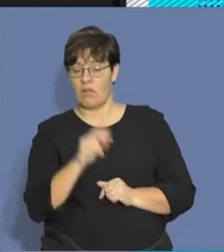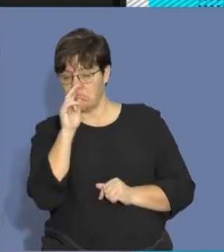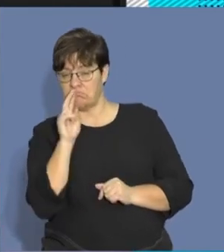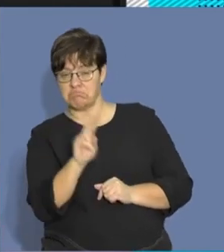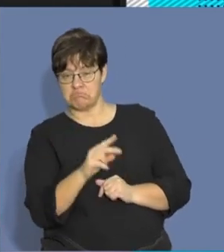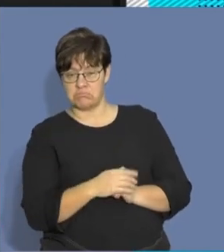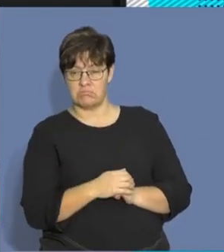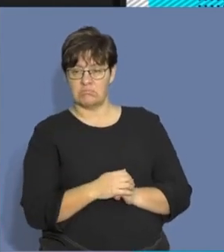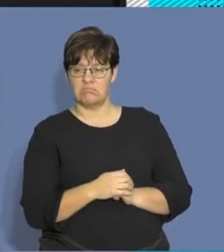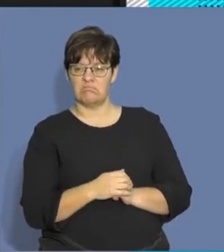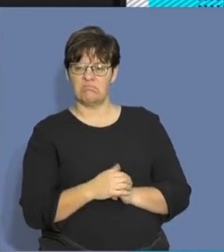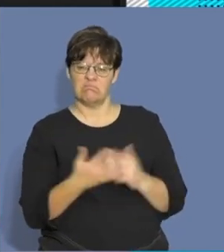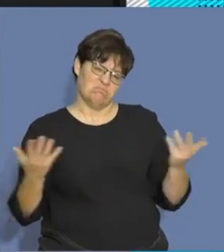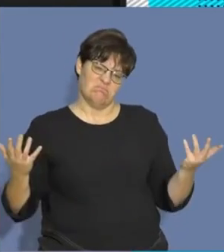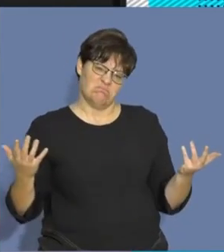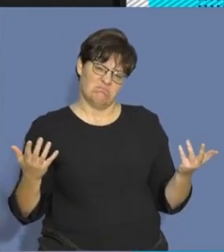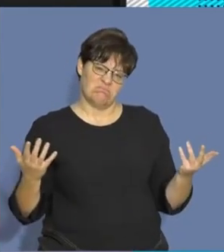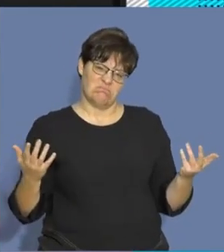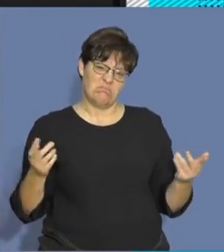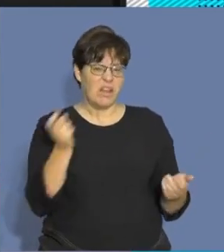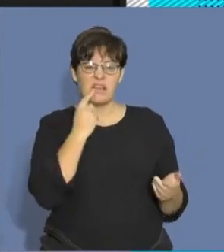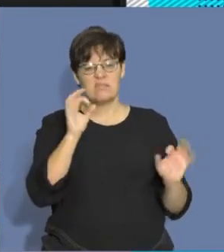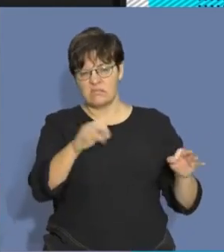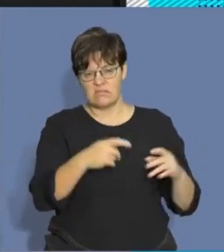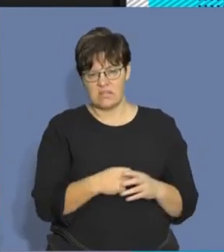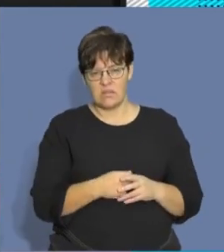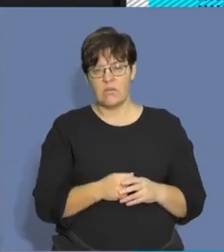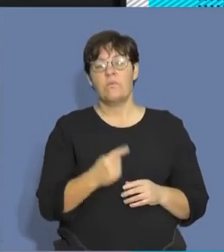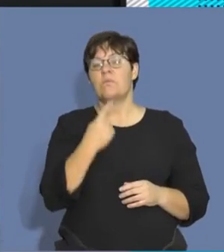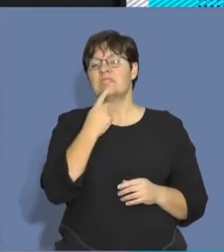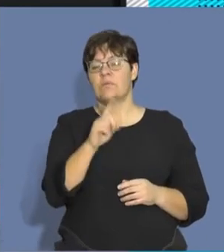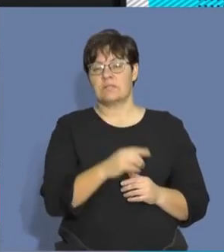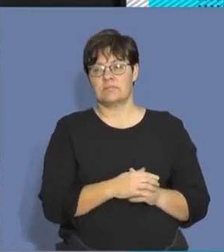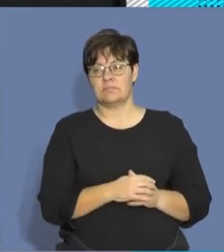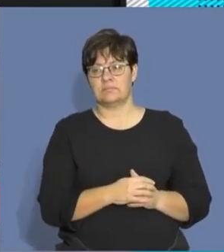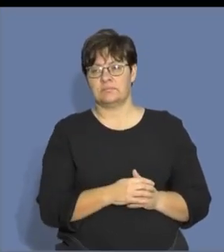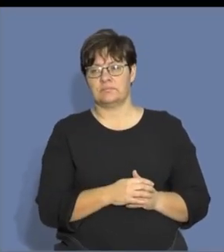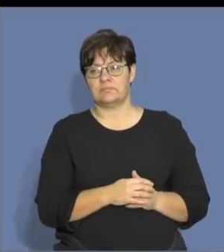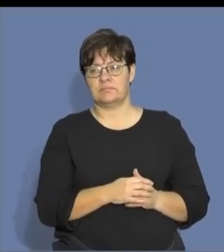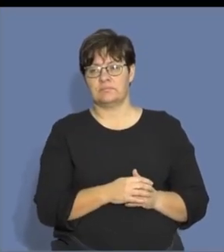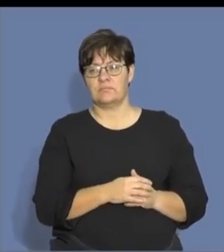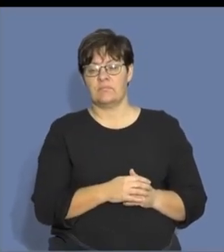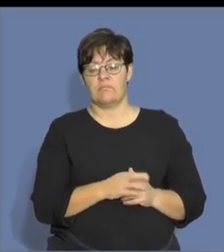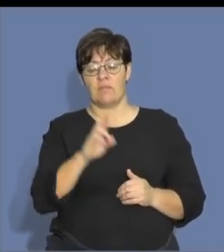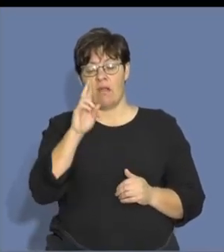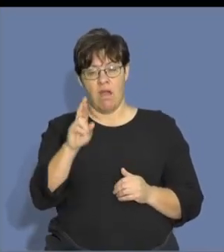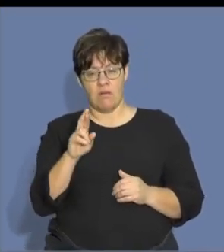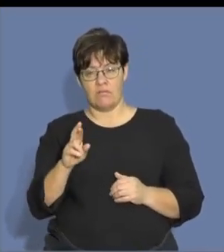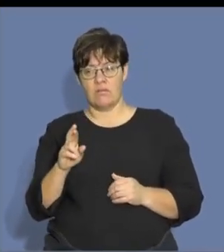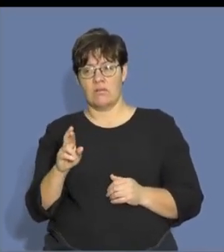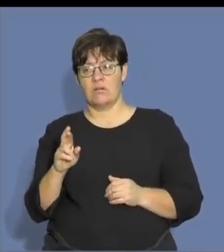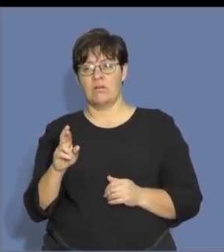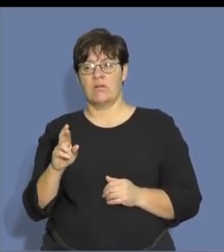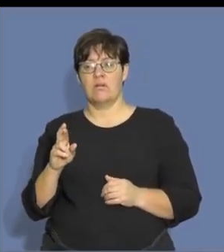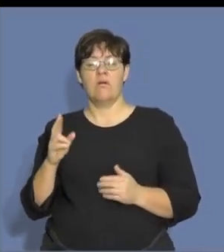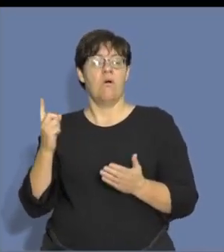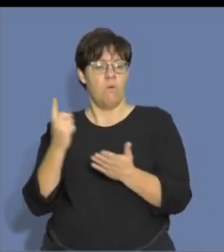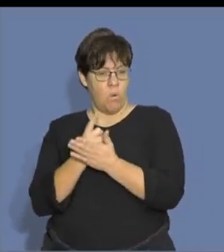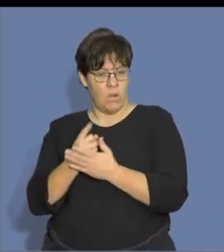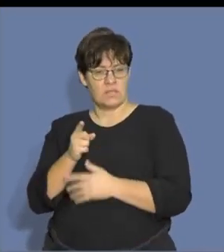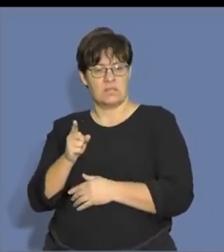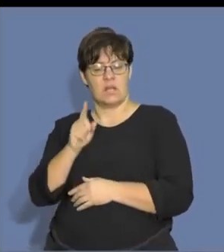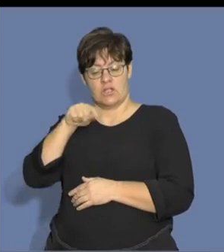this question looks quite straightforward, right? What did we say is that the radius was always going to be